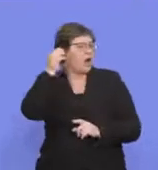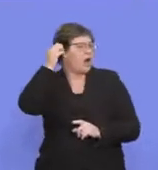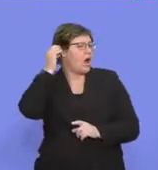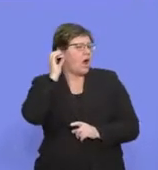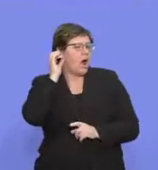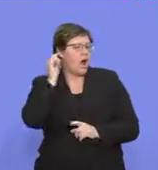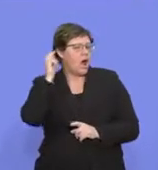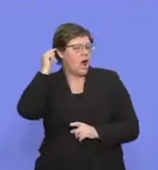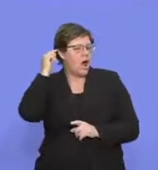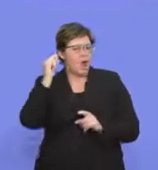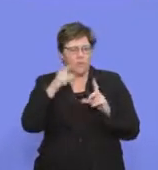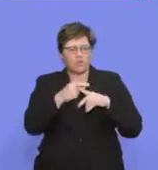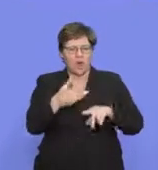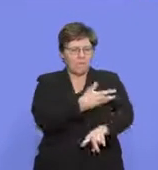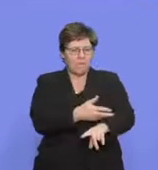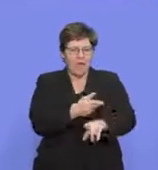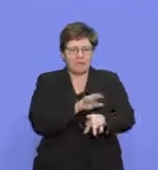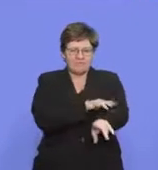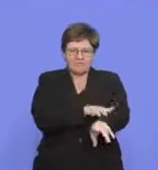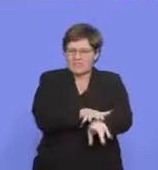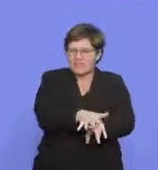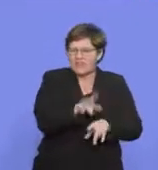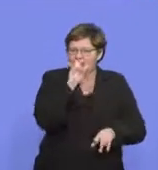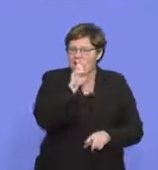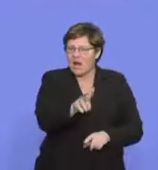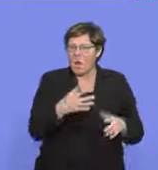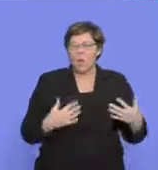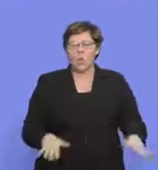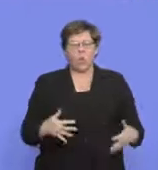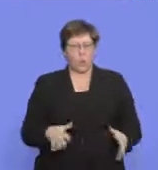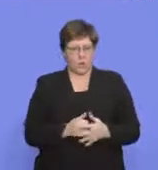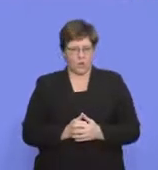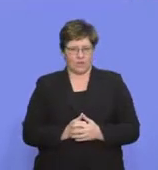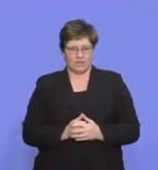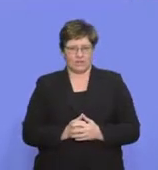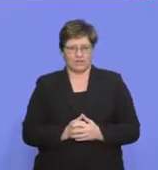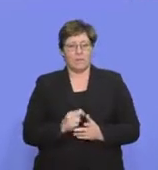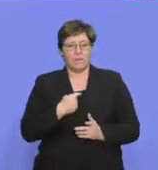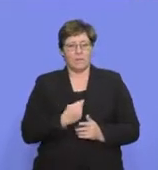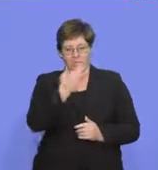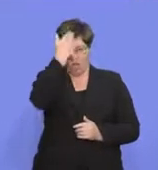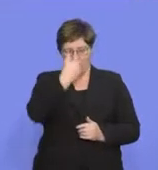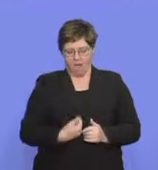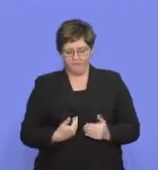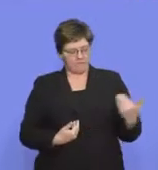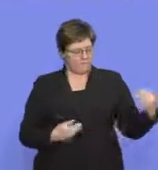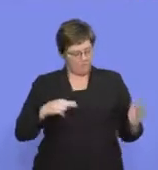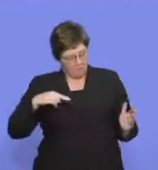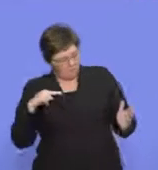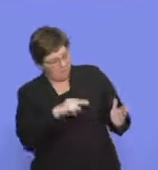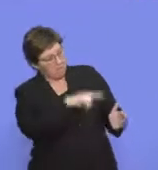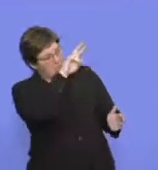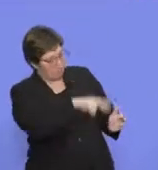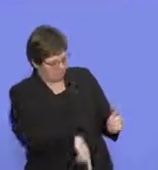bones in the ear, you could see blood vessels. They actually saw some people in half. You could see people from the side, and